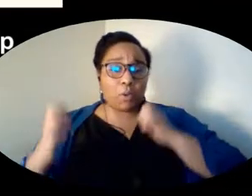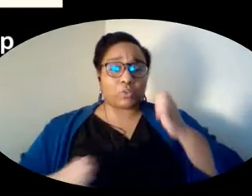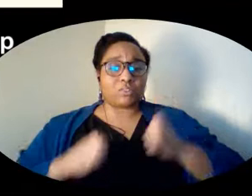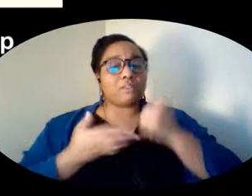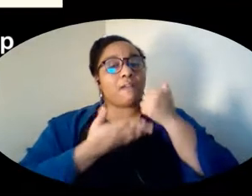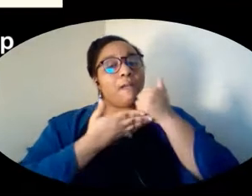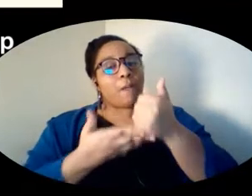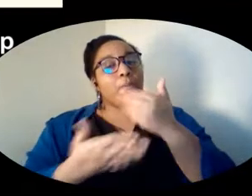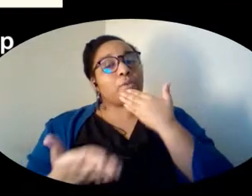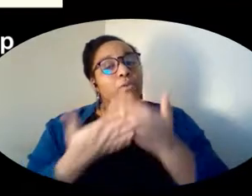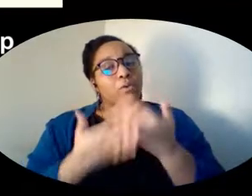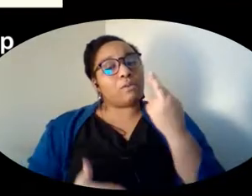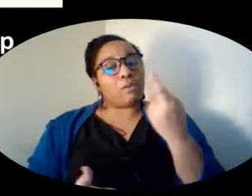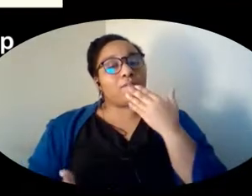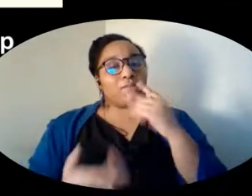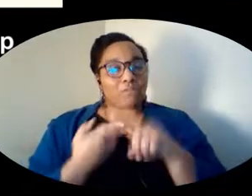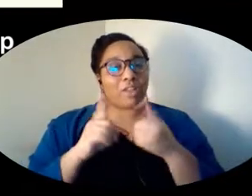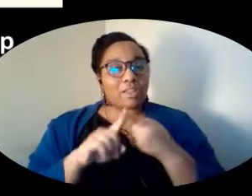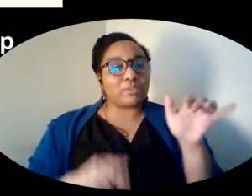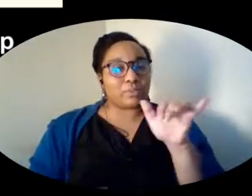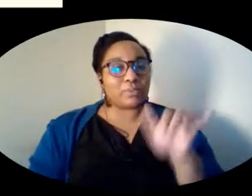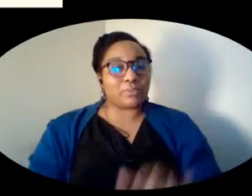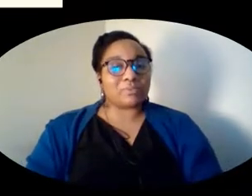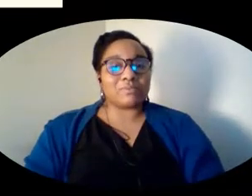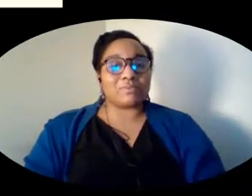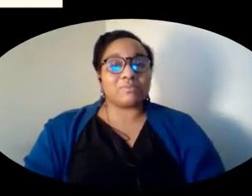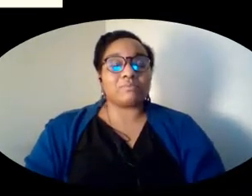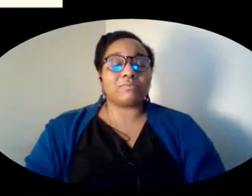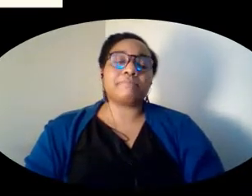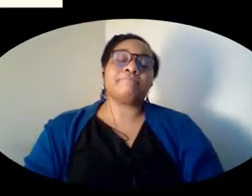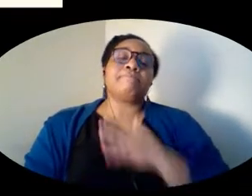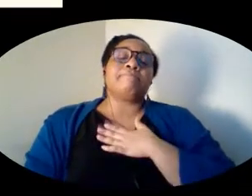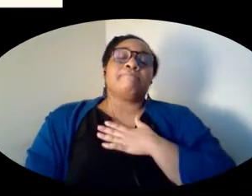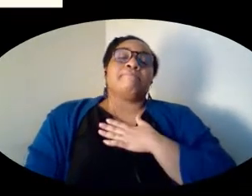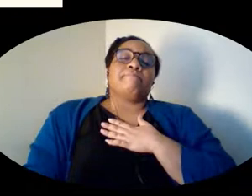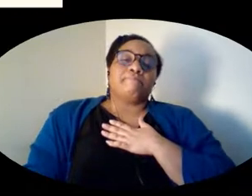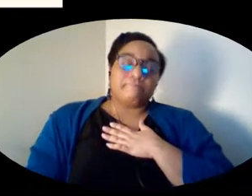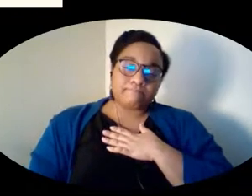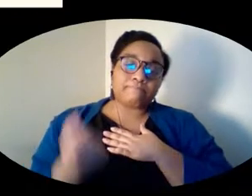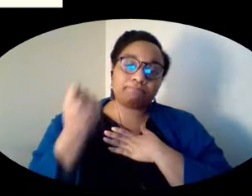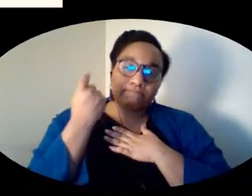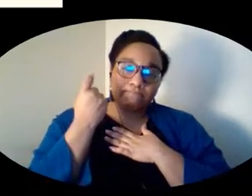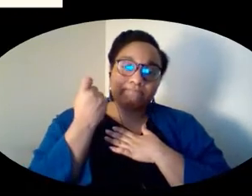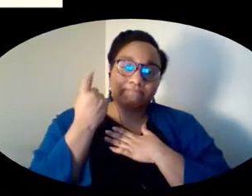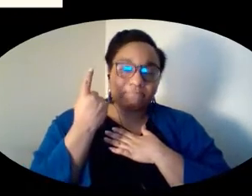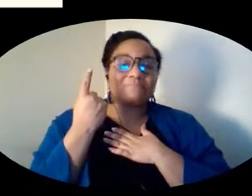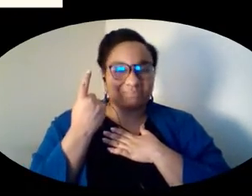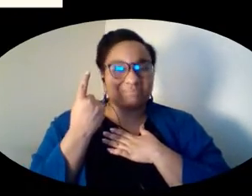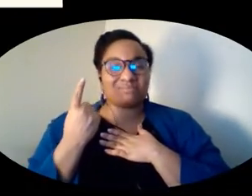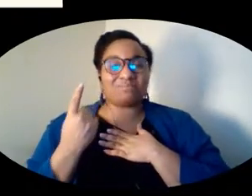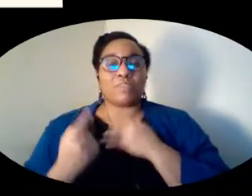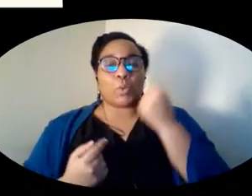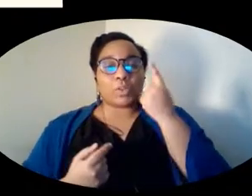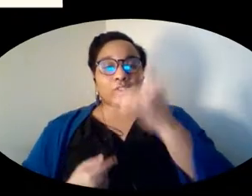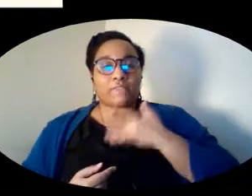emotions can help you be a good friend, too. Empathy is understanding the feelings of another